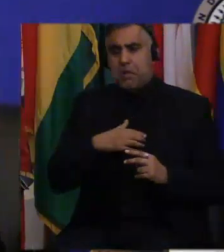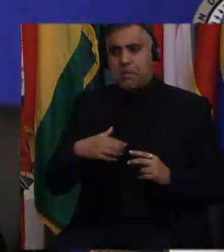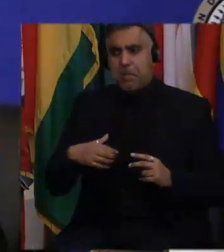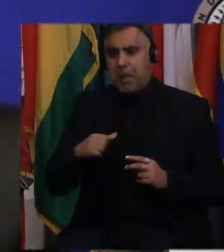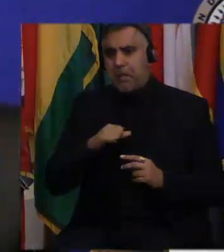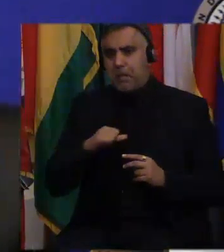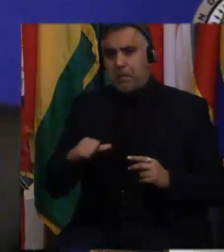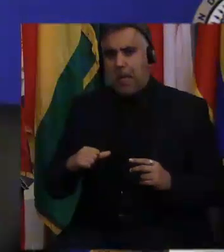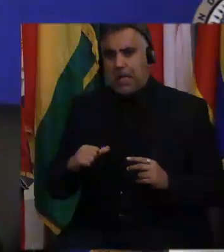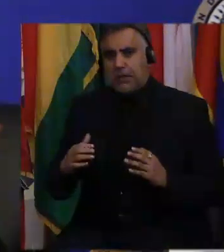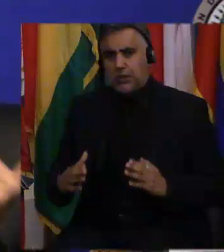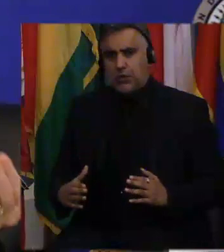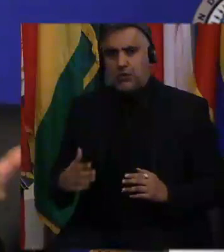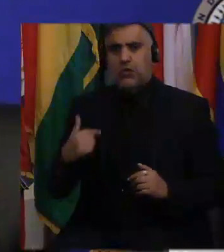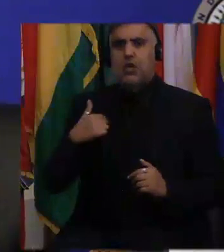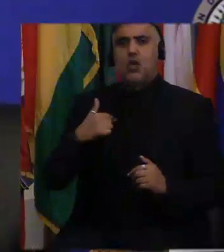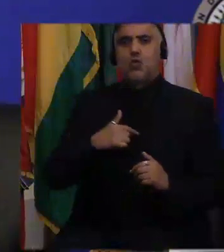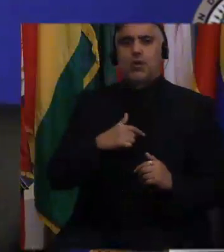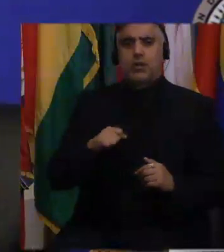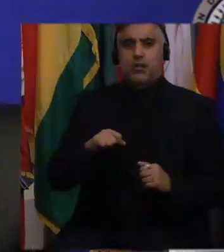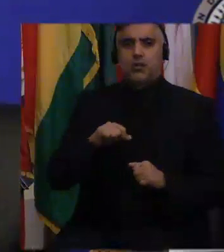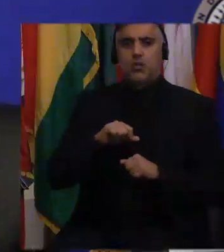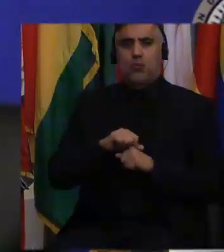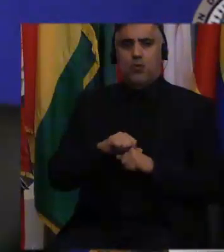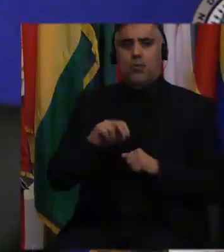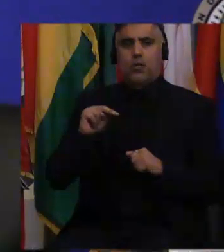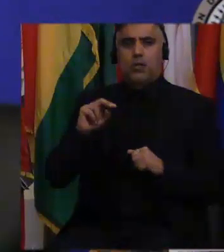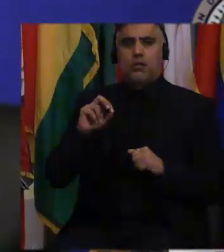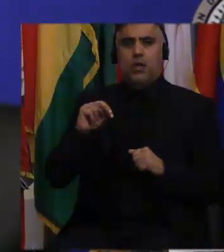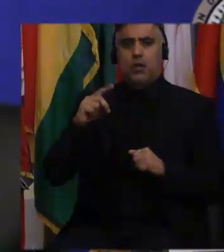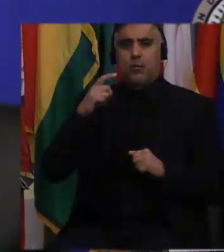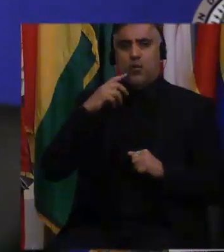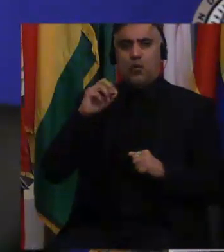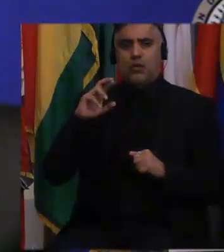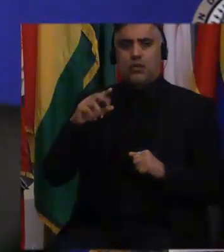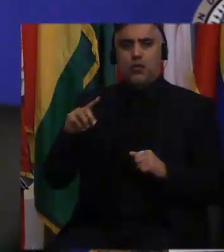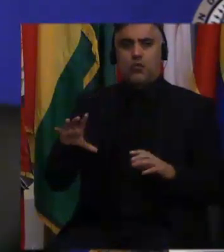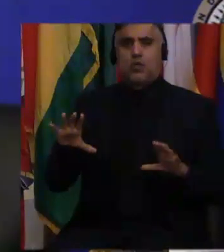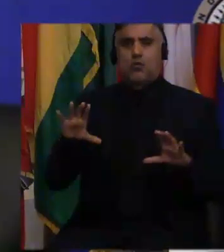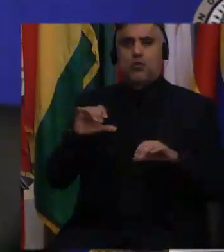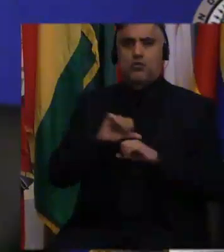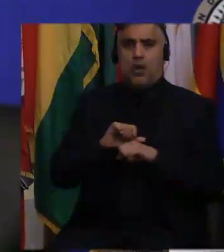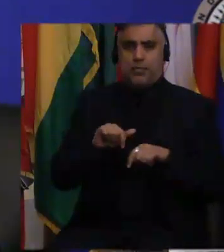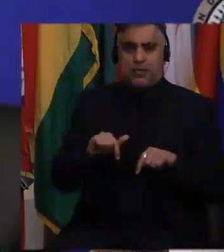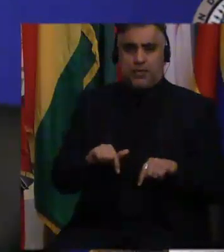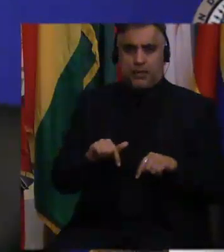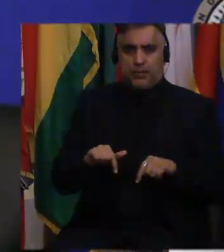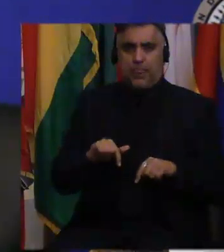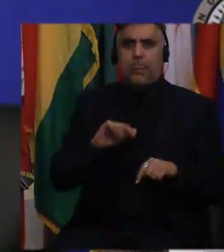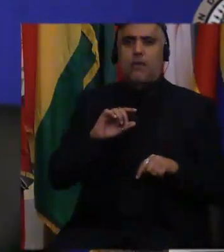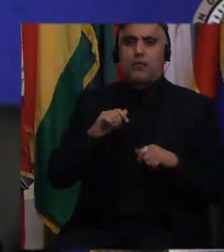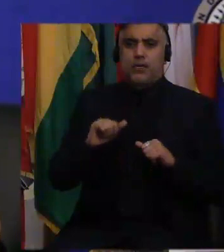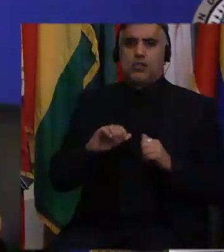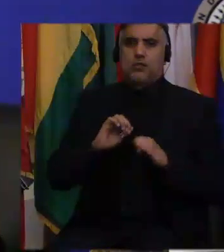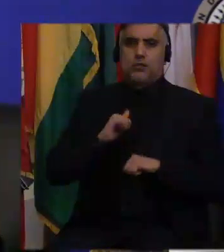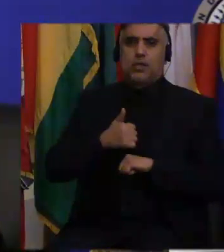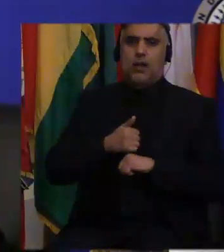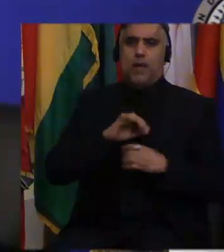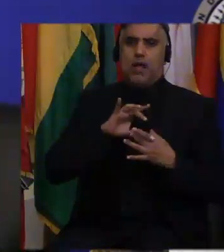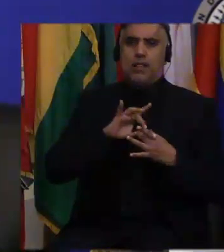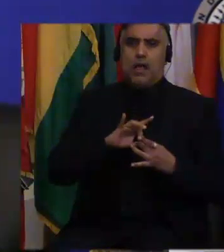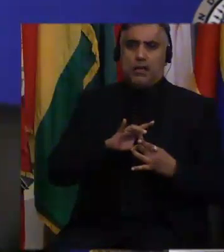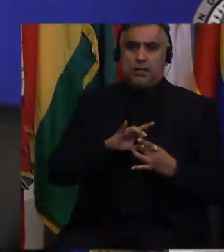think we have to build jointly with non-governmental organizations that are doing a great job here, alliance, in order